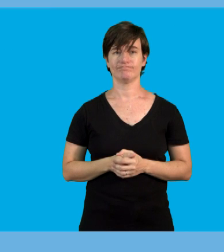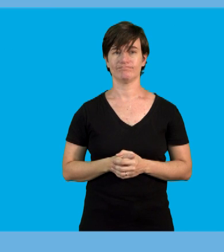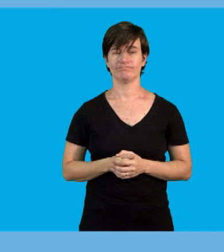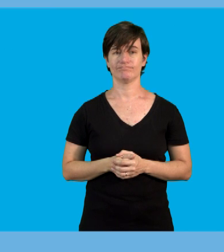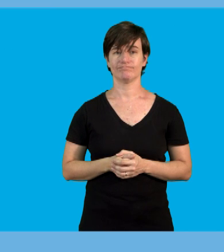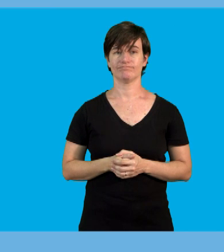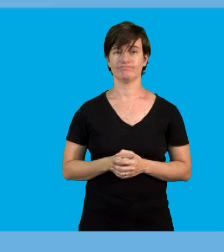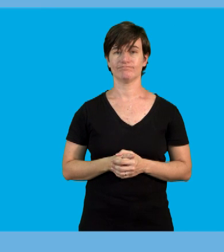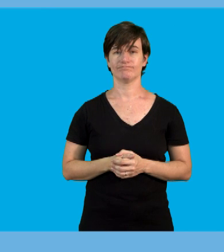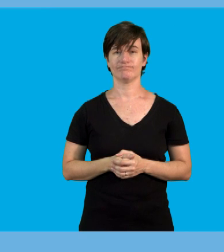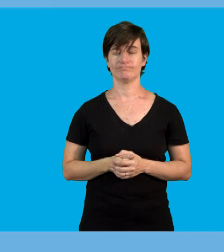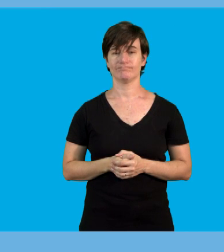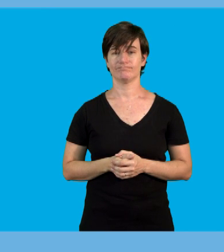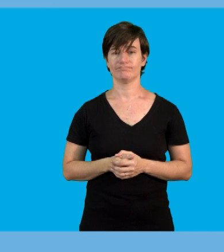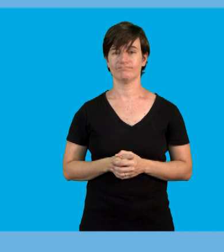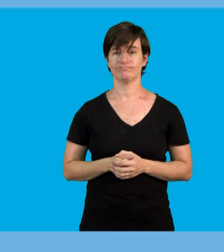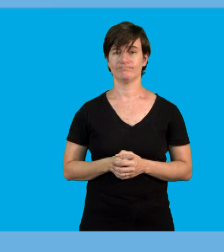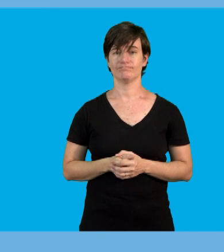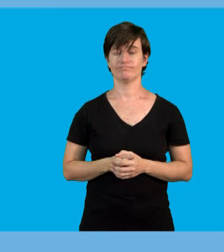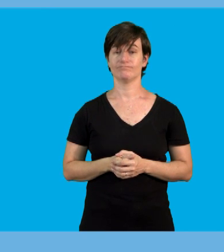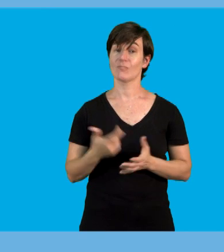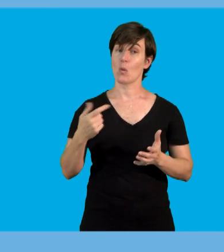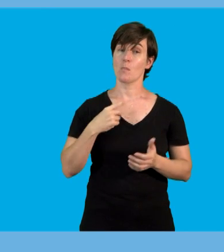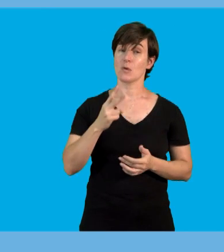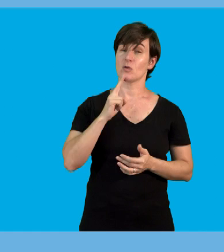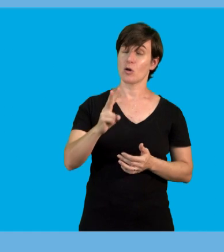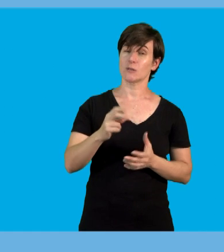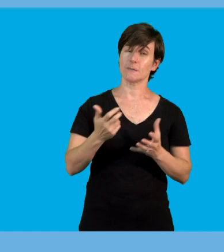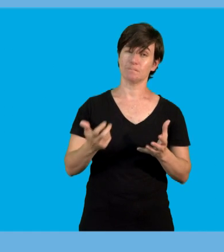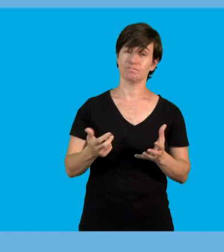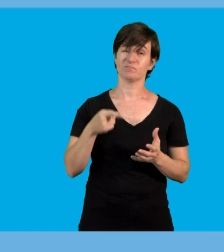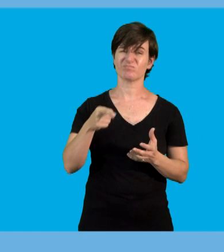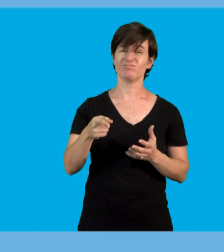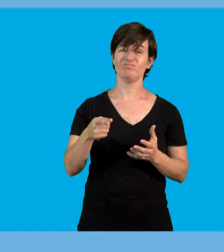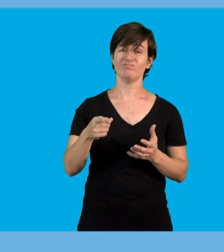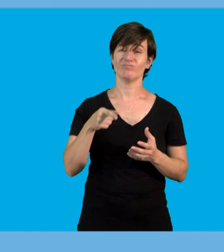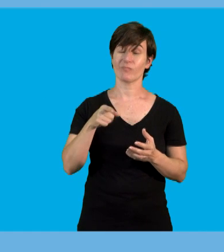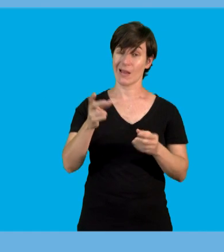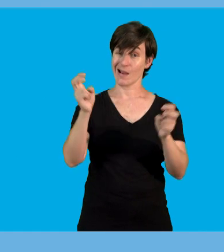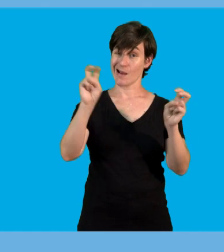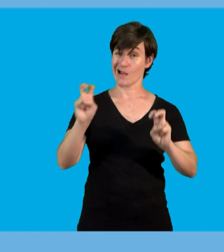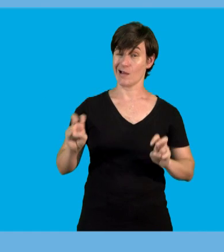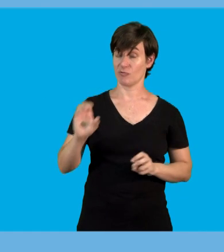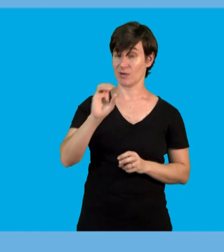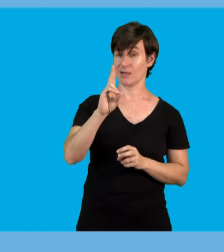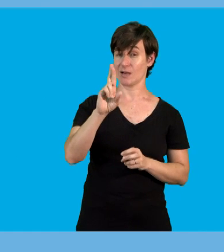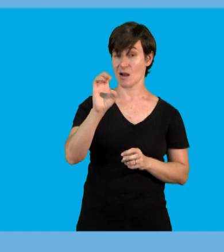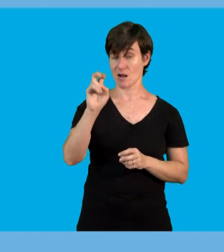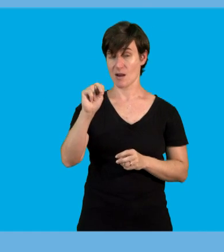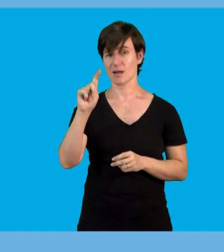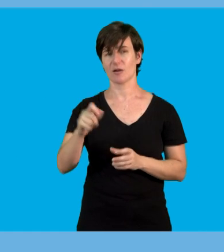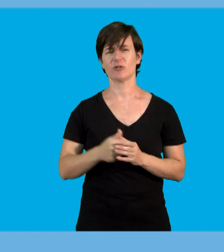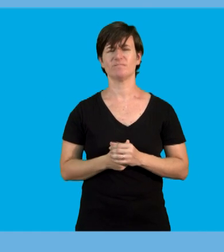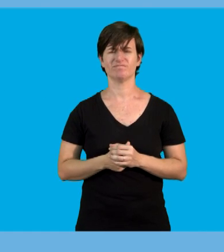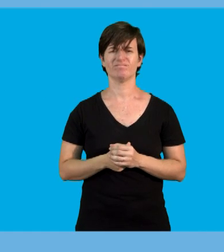with that, we're going to move on to our next question, whereby now we need to answer the following questions about electric current still. We now need